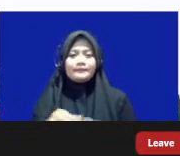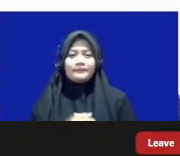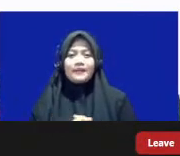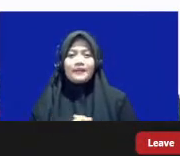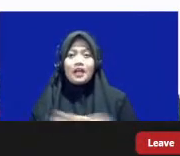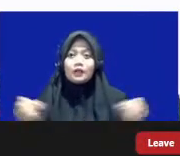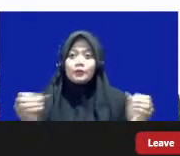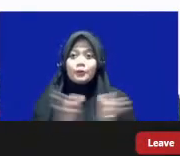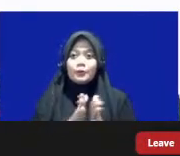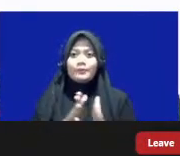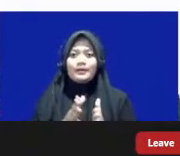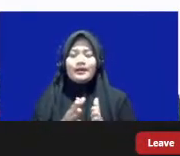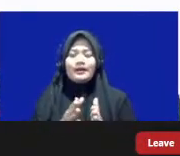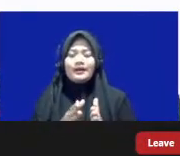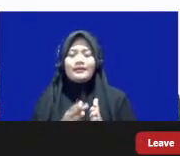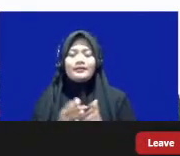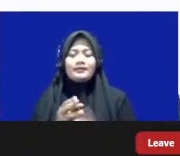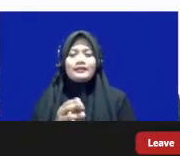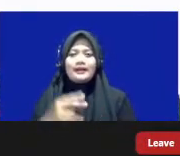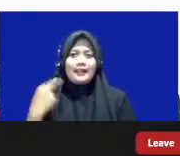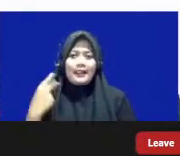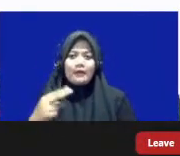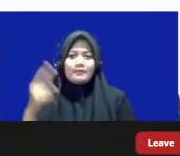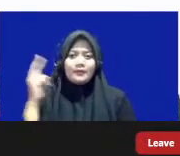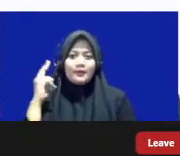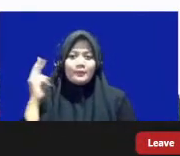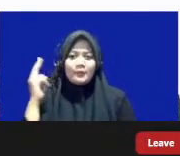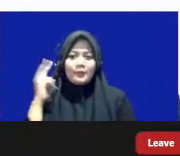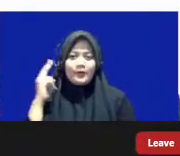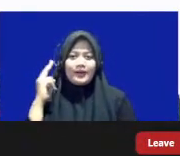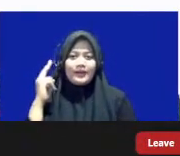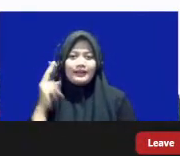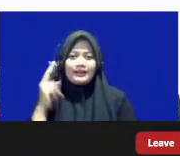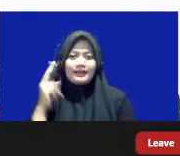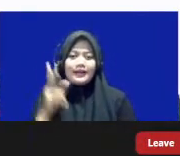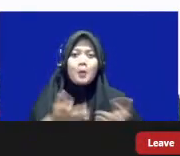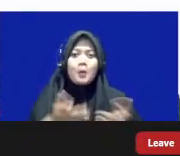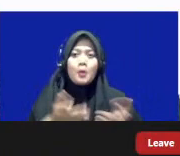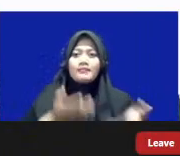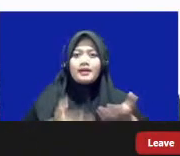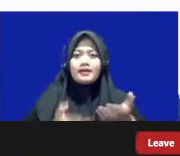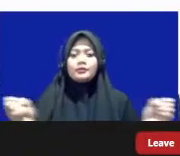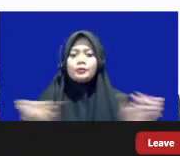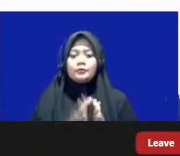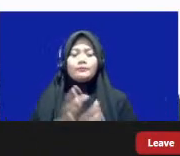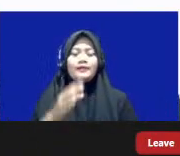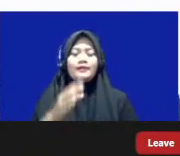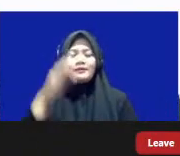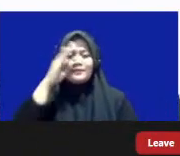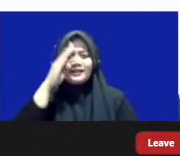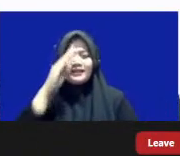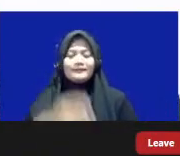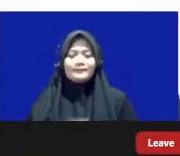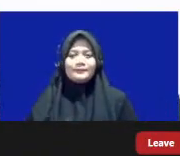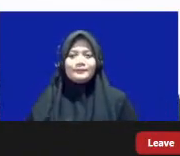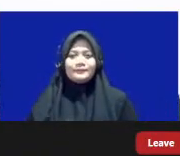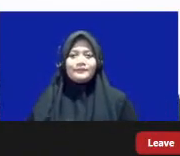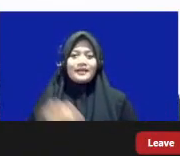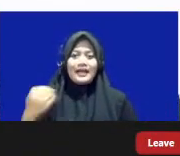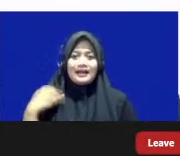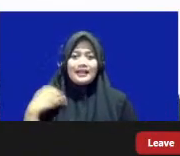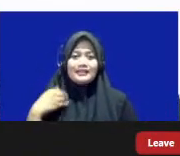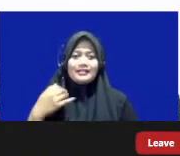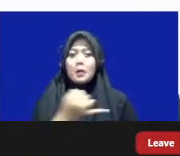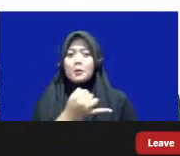comparing to male counterparts. They were of less capability, less capacity, less